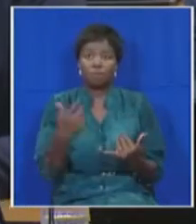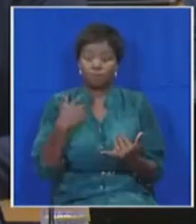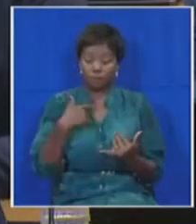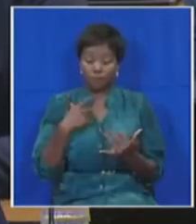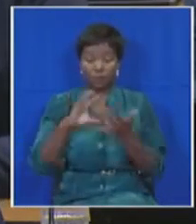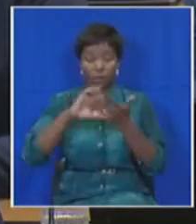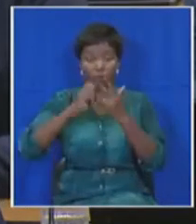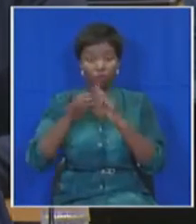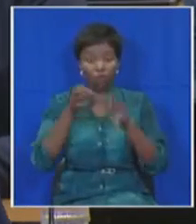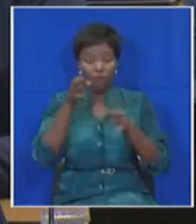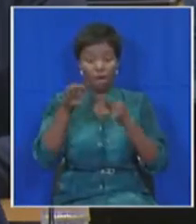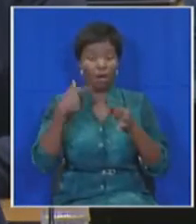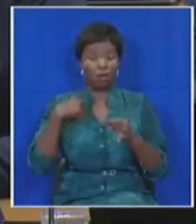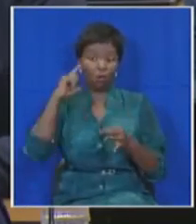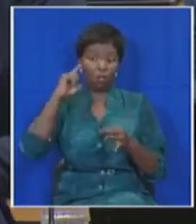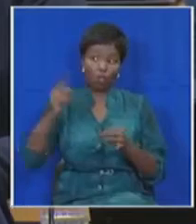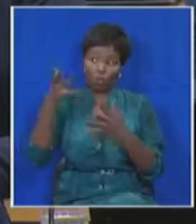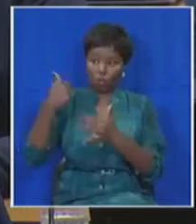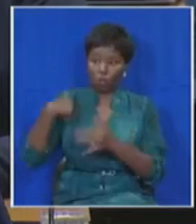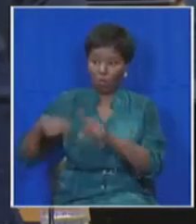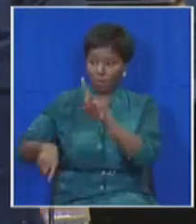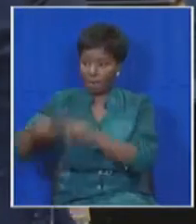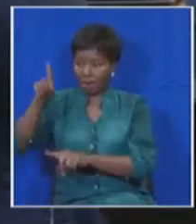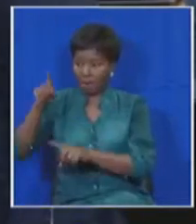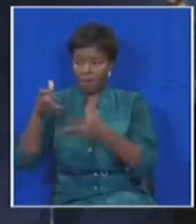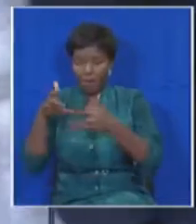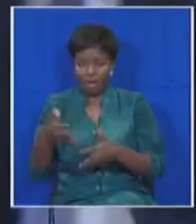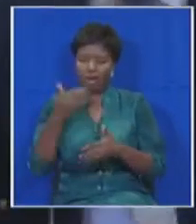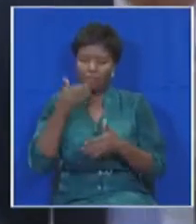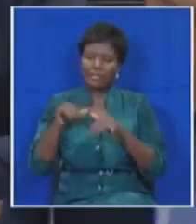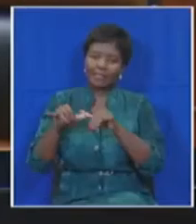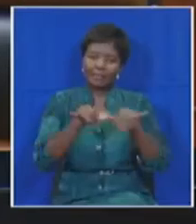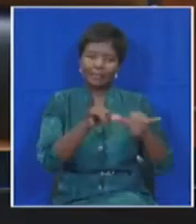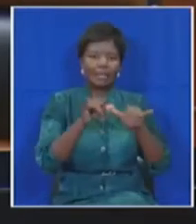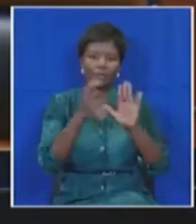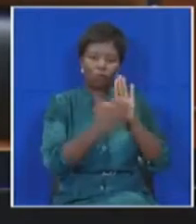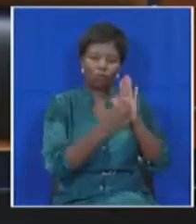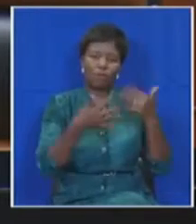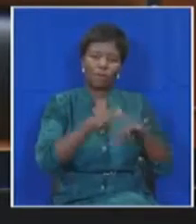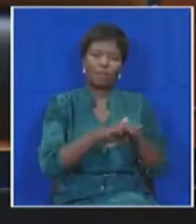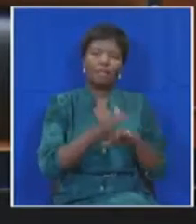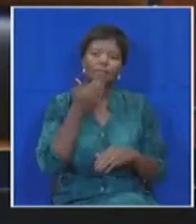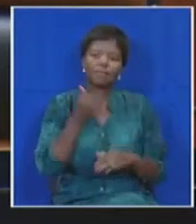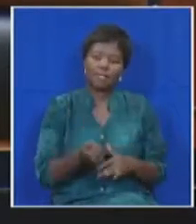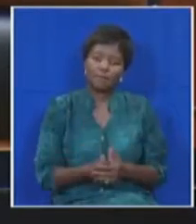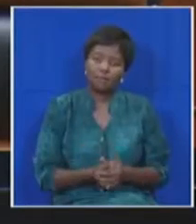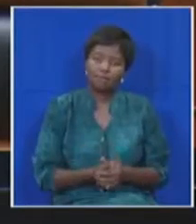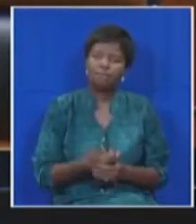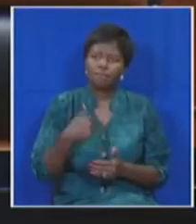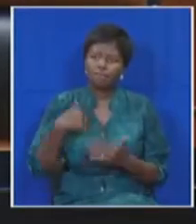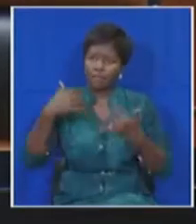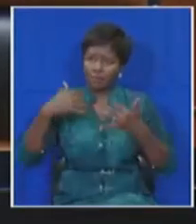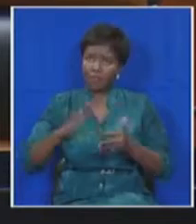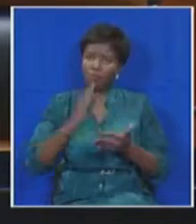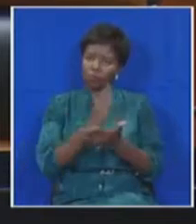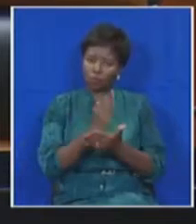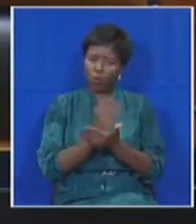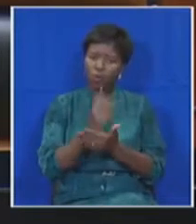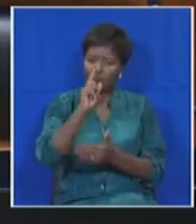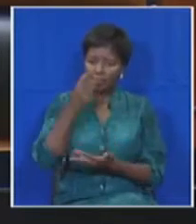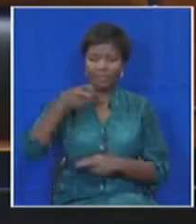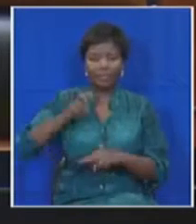defy your rulings, we get thrown out. Honourable, can you please be consistent? CNAs, and I've stopped them. I've told them to take their